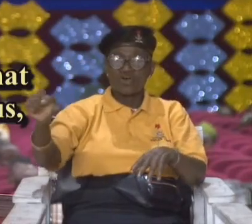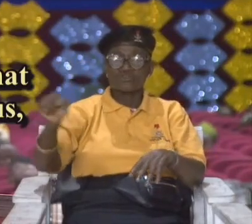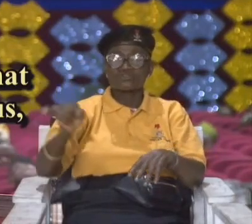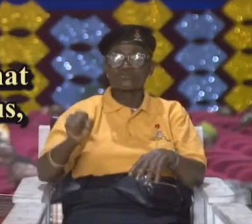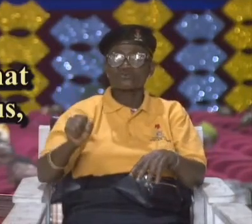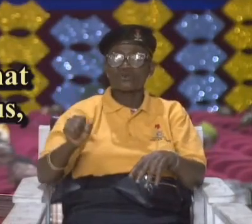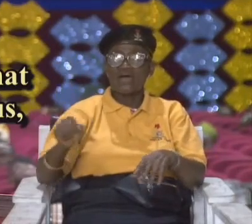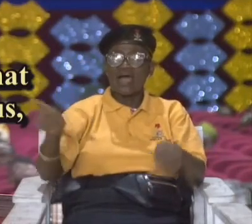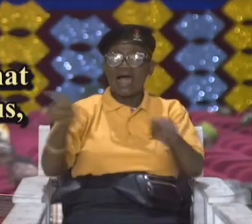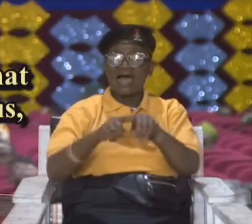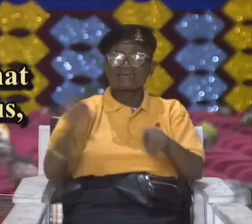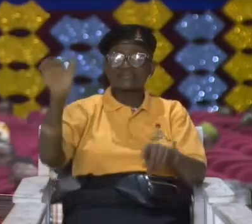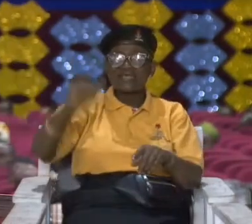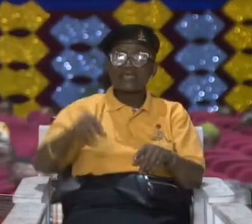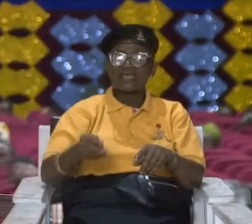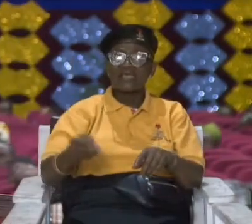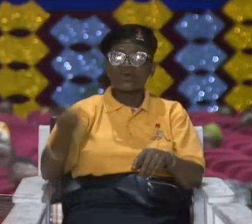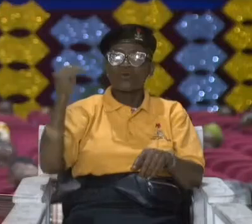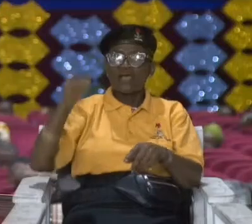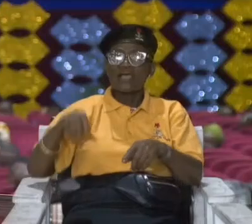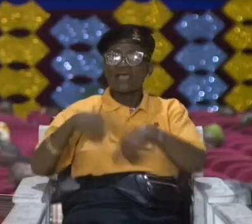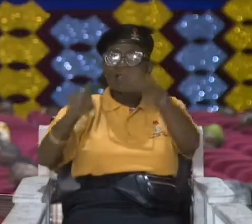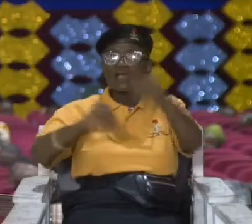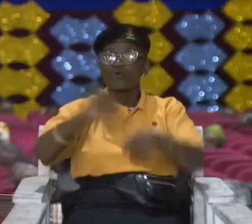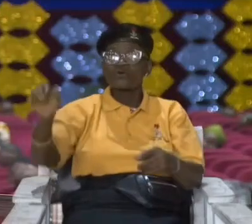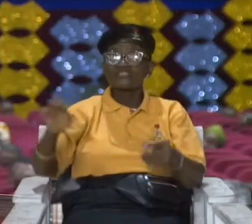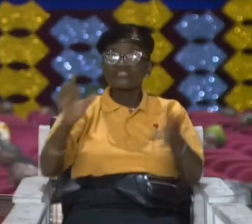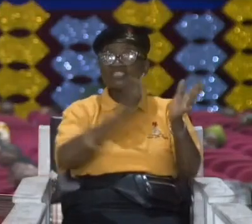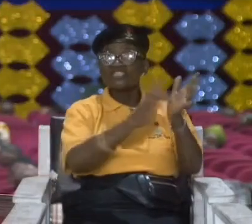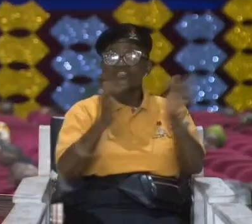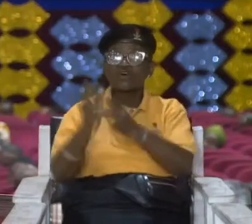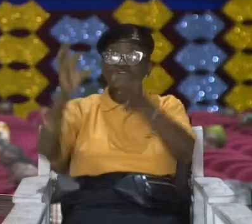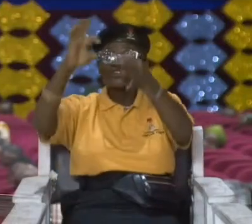As they were going, Jesus joined them.